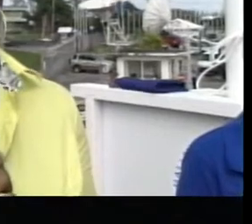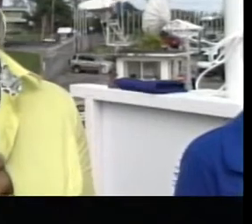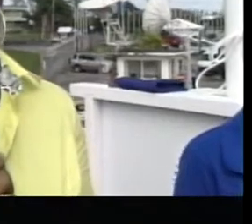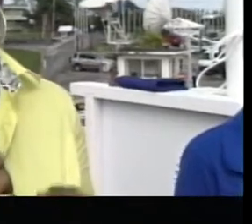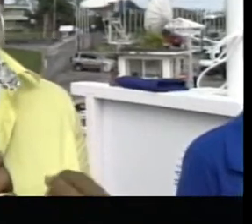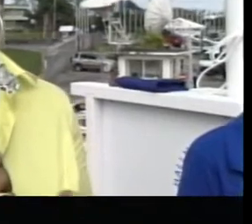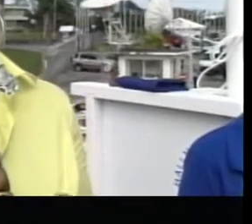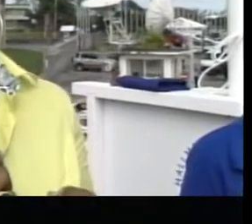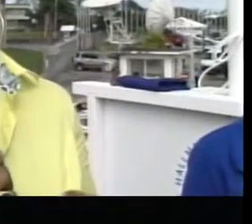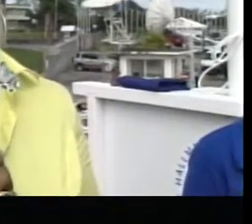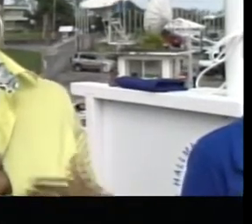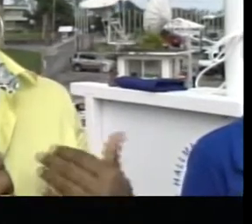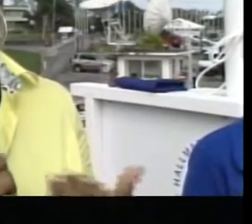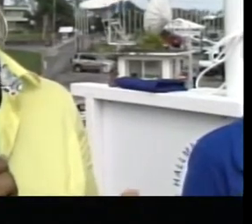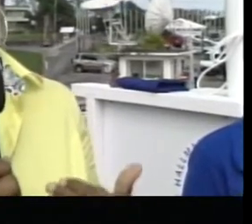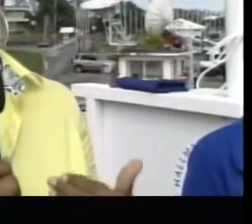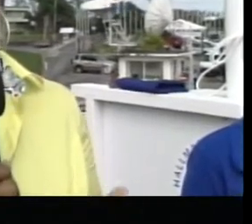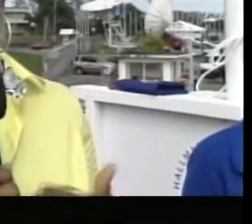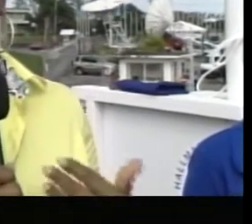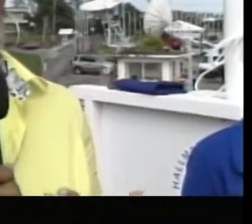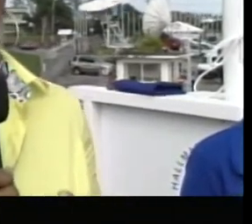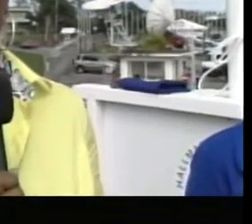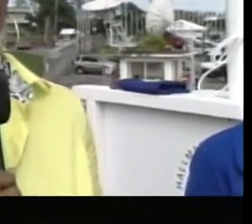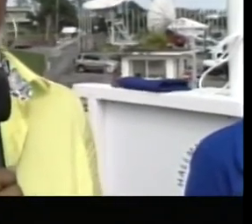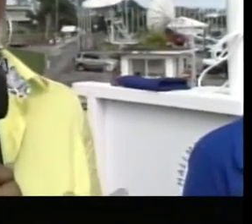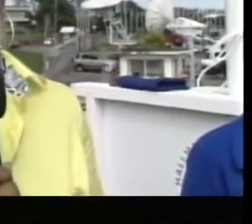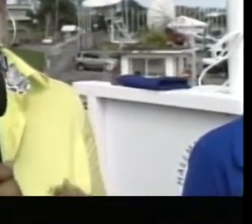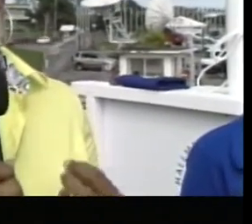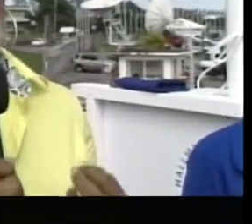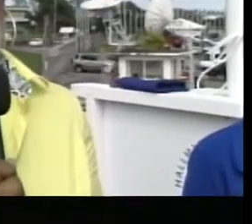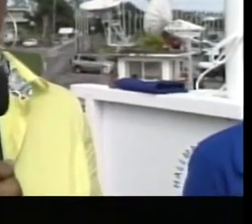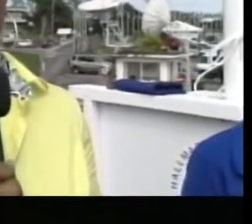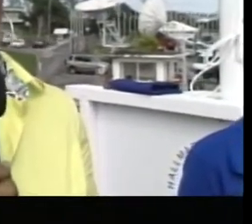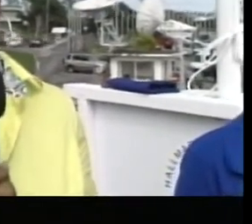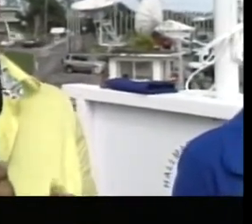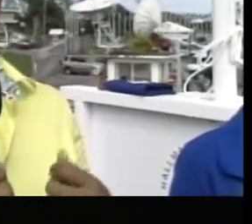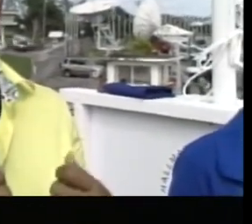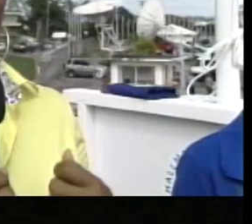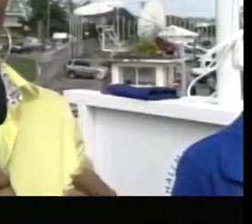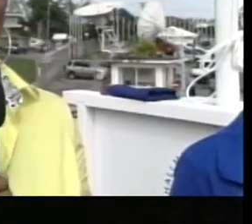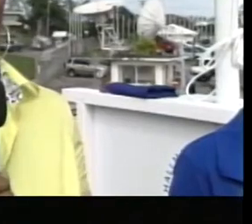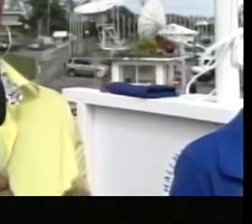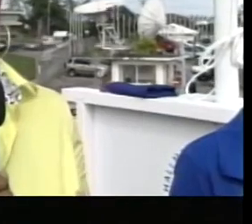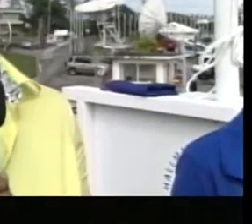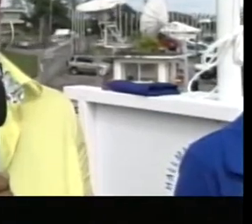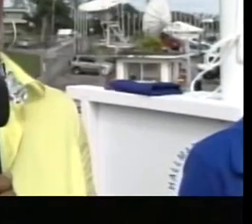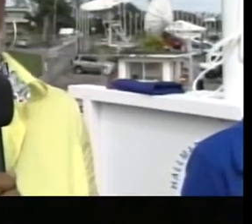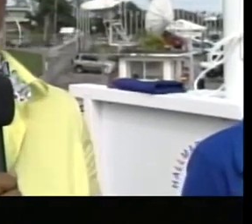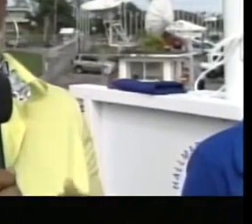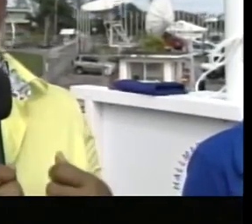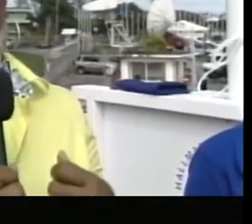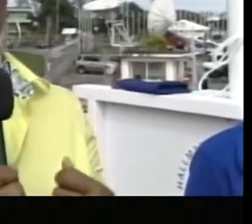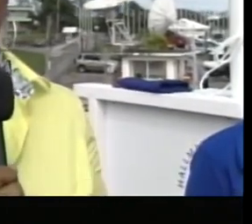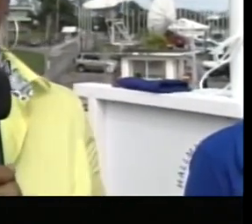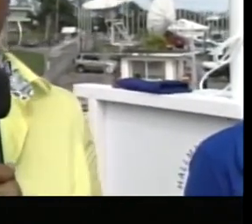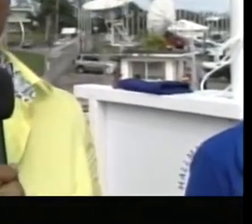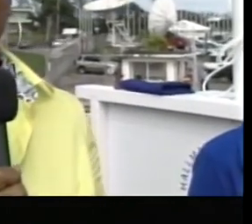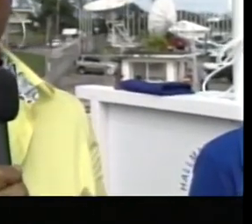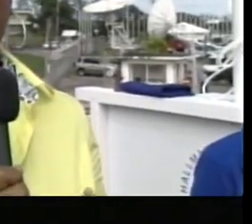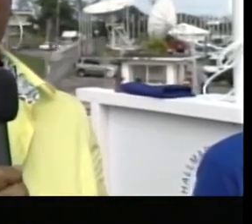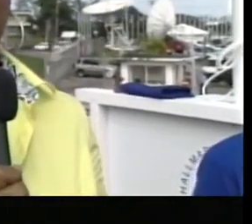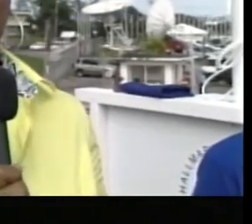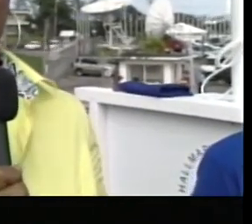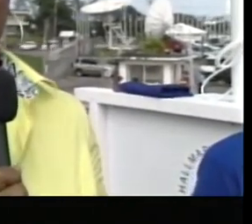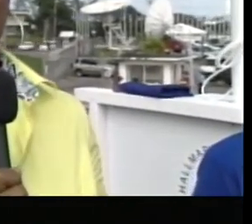company that started small, and they've taken their innovation, their products, and their marketing of those products across the